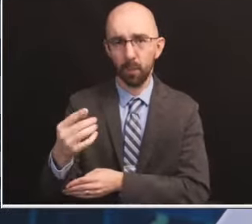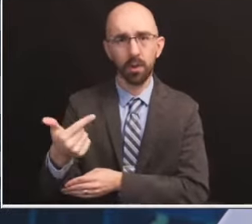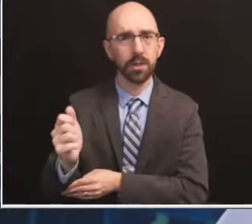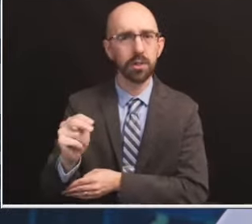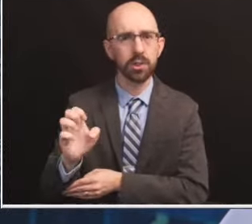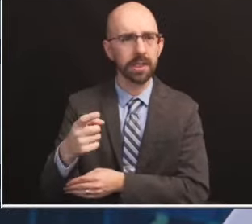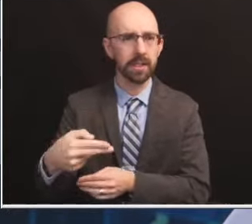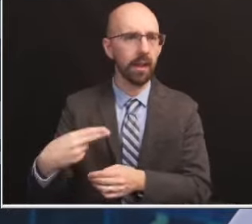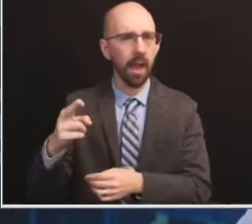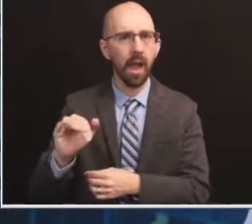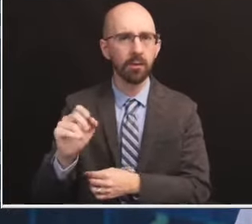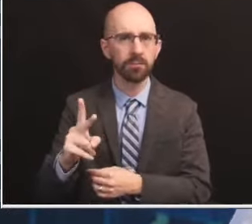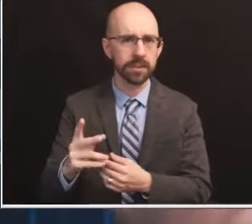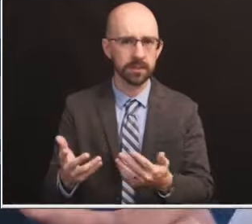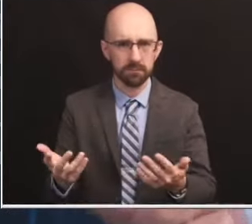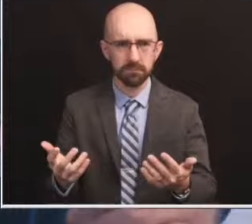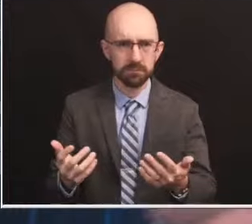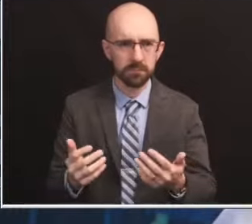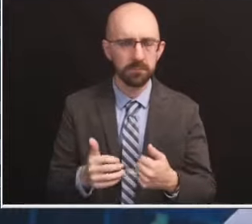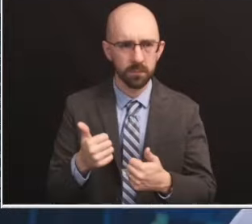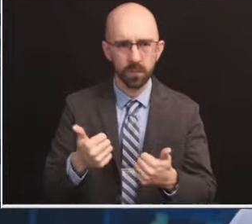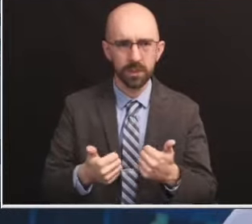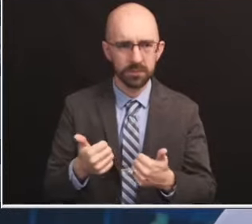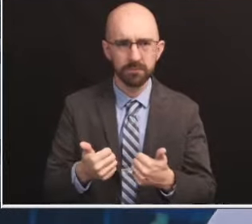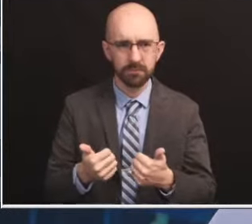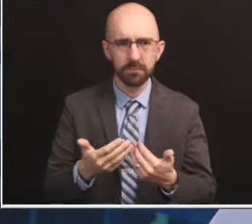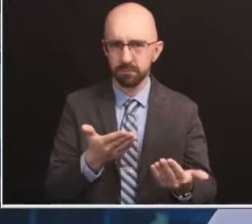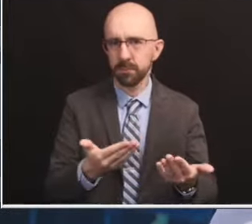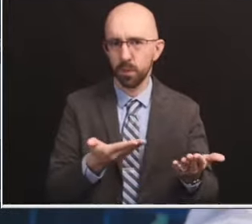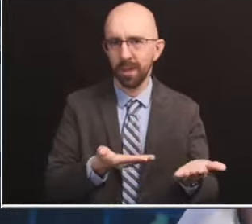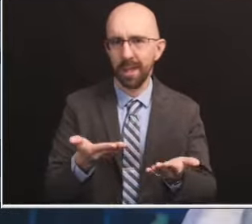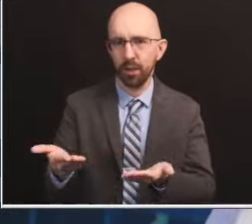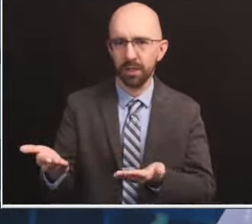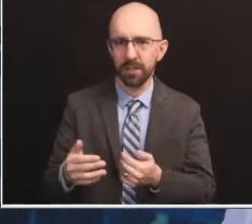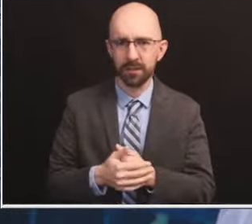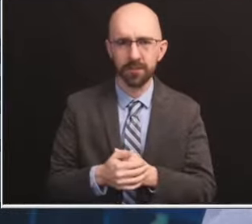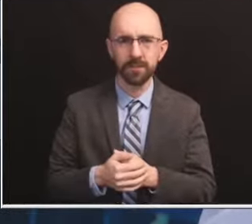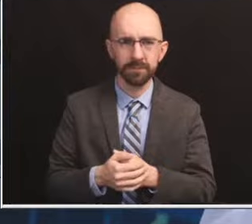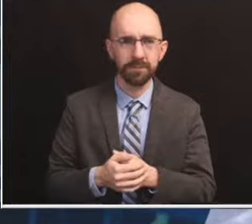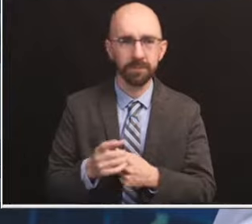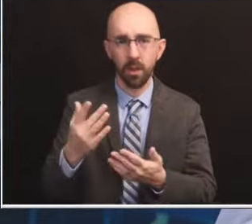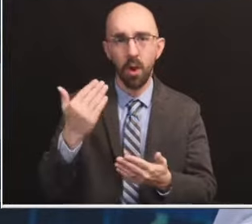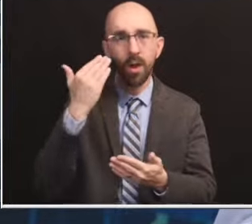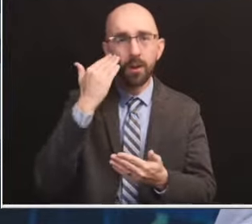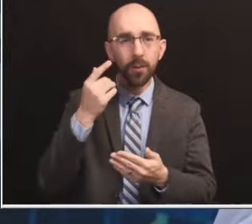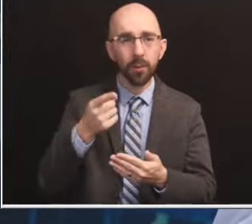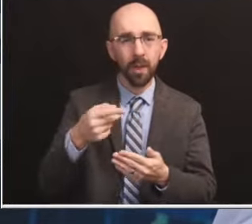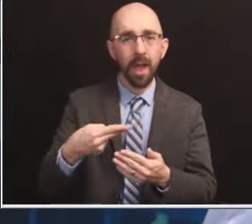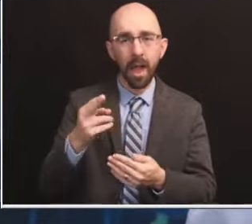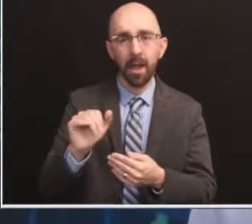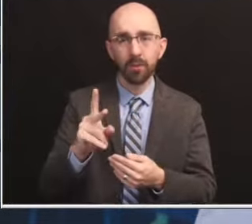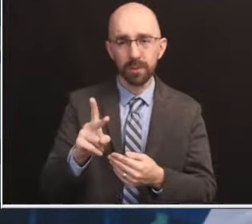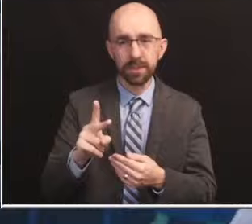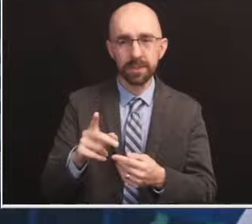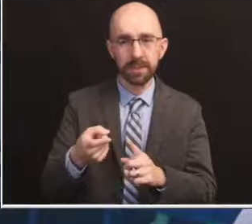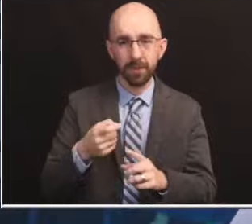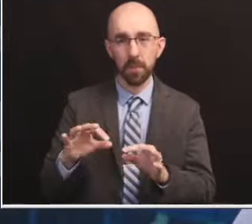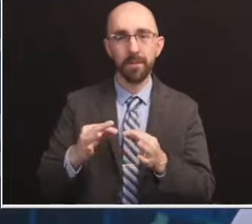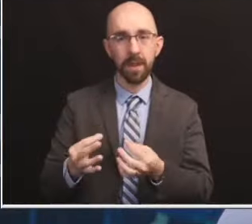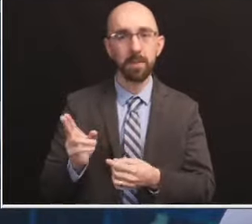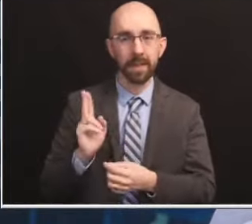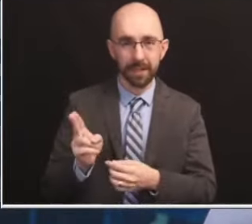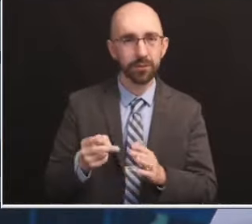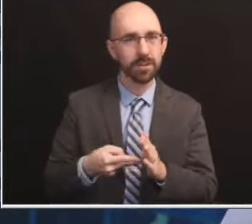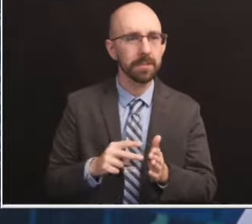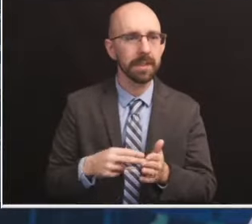risk. Which And you carry that you carry copy, on one not side. two. You already knew you were at higher risk because family history means you're at higher risk. So it